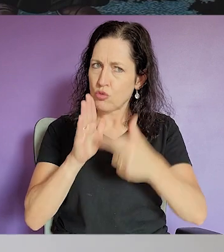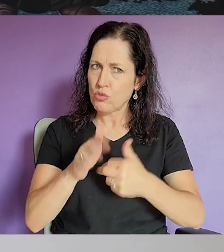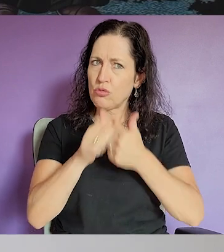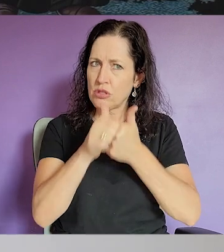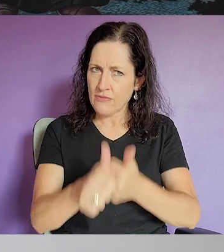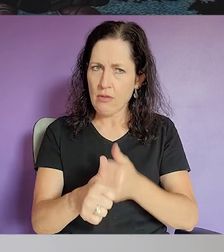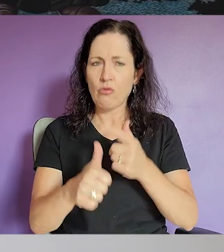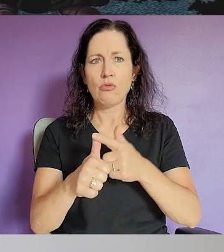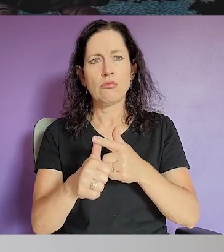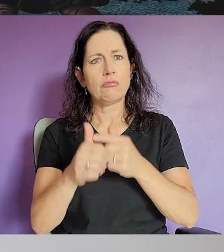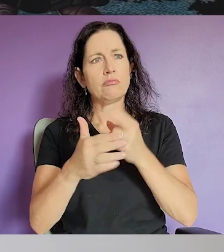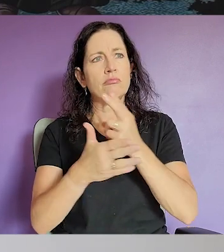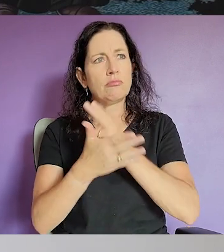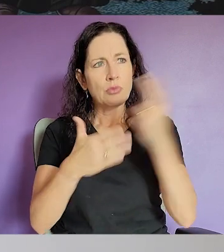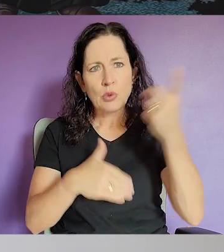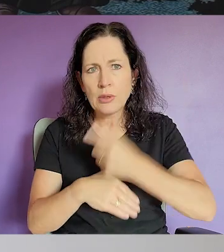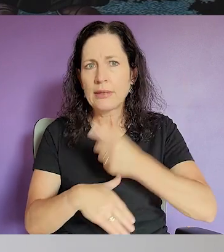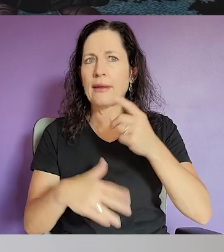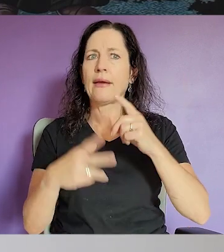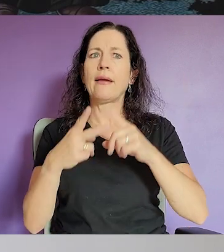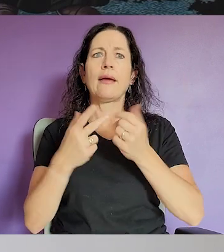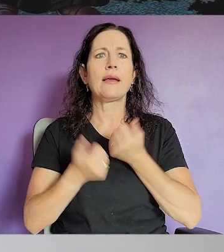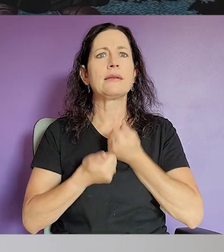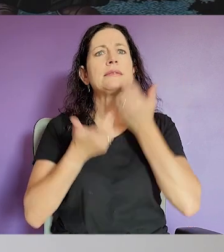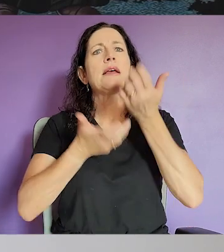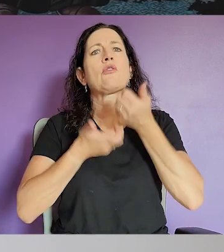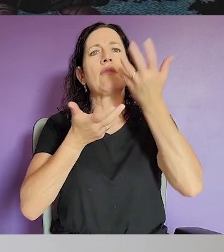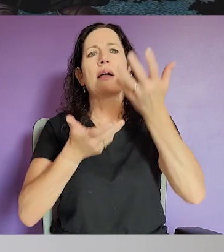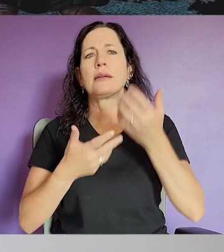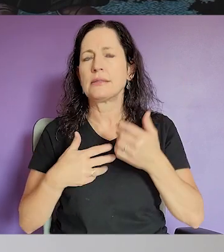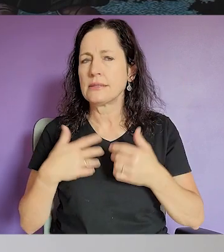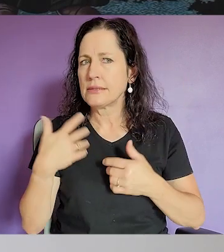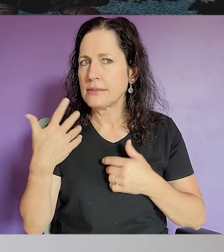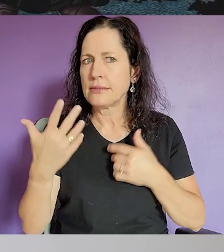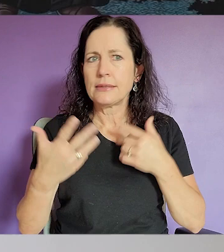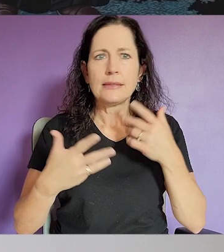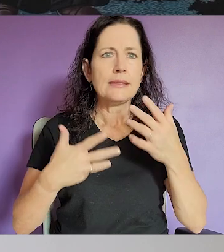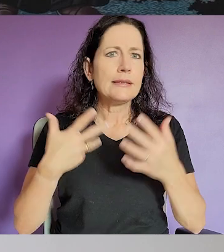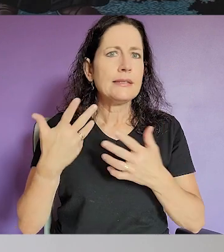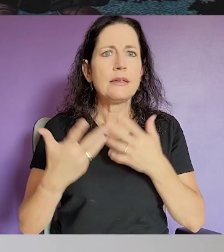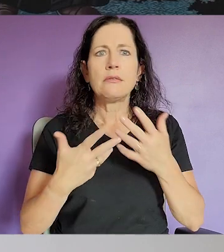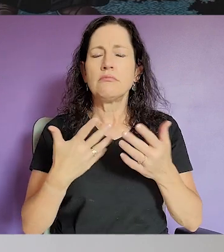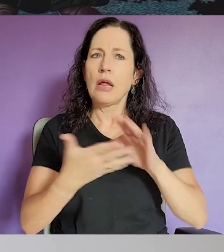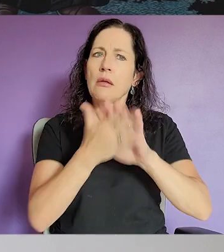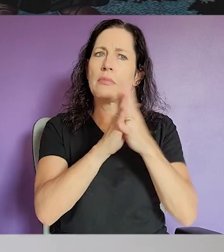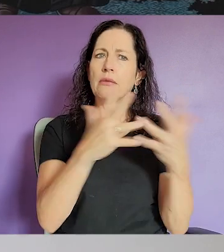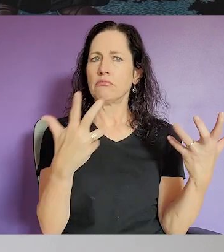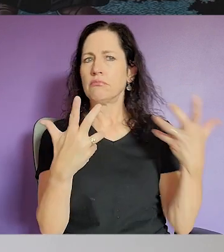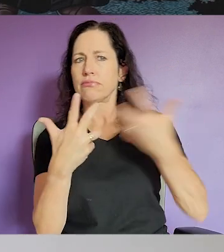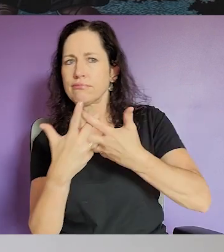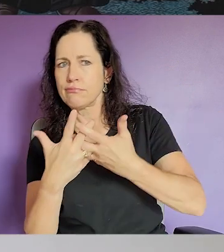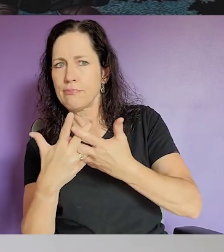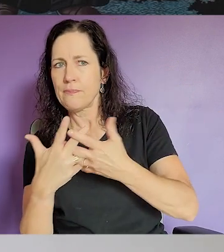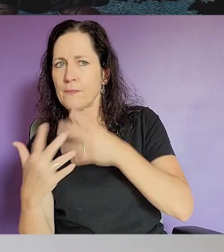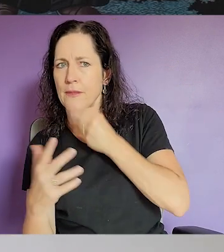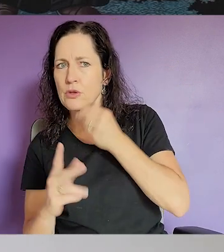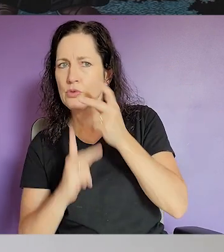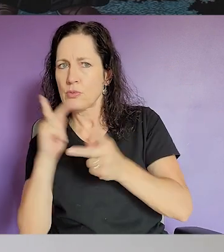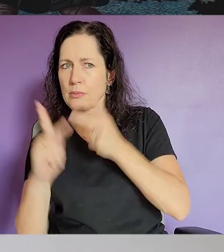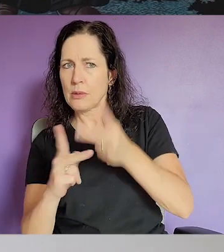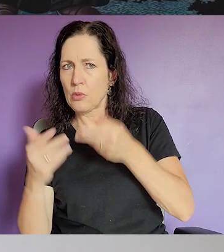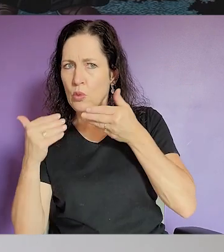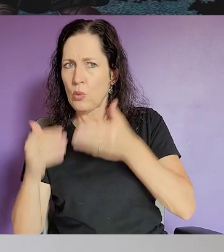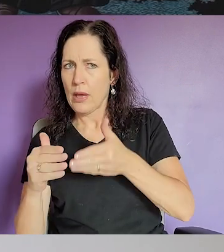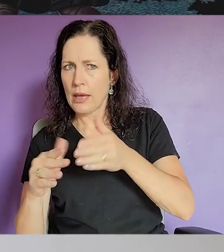traditions, Sabbath, sacrifices, and be conformed to what we are.